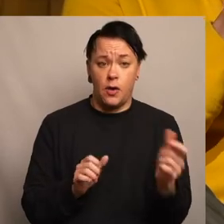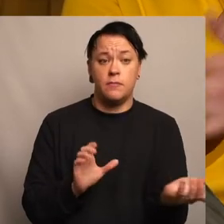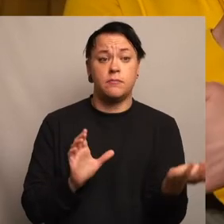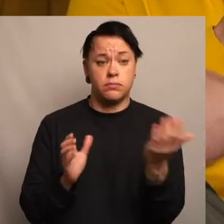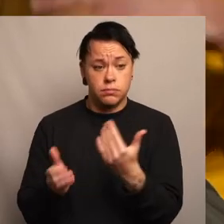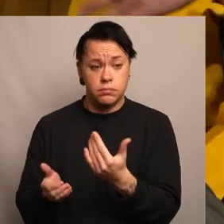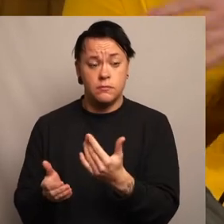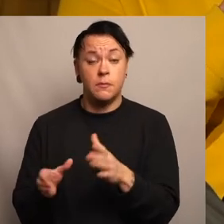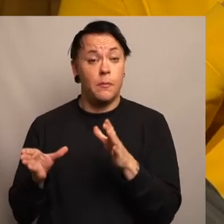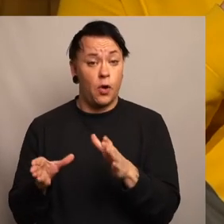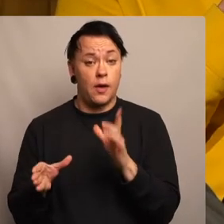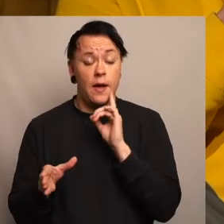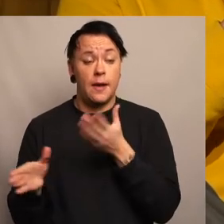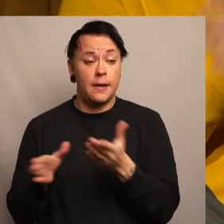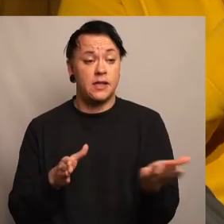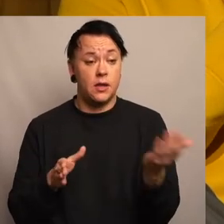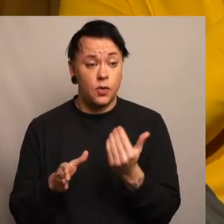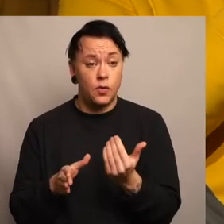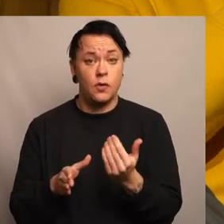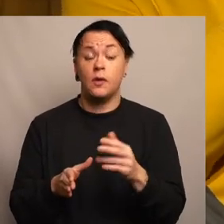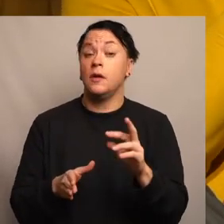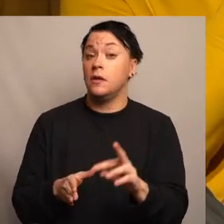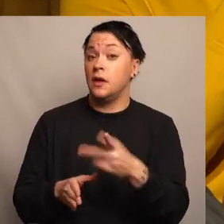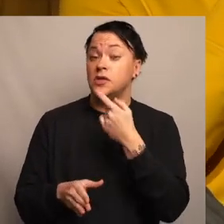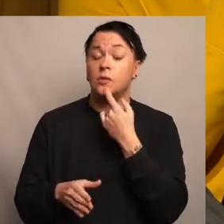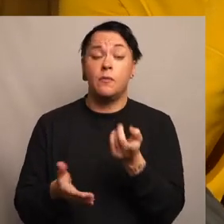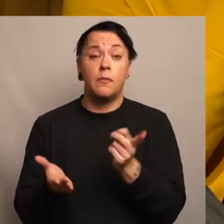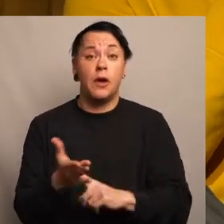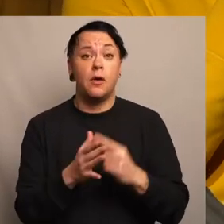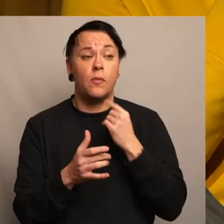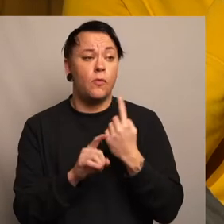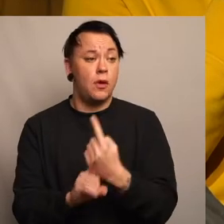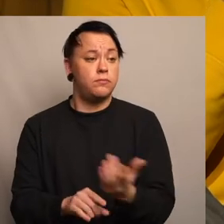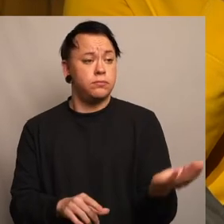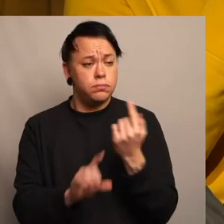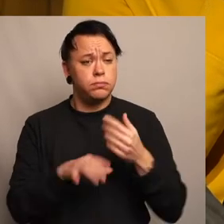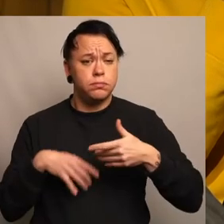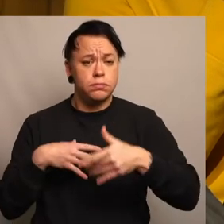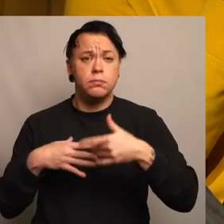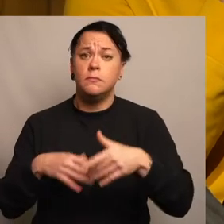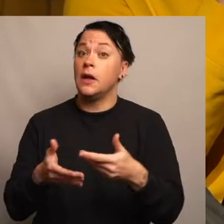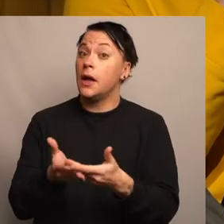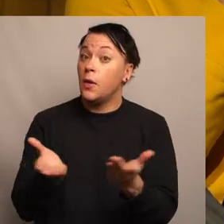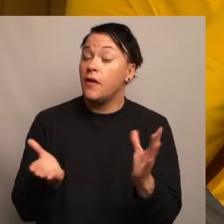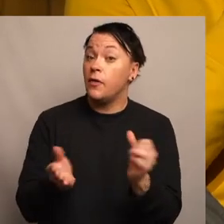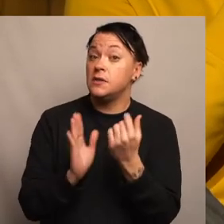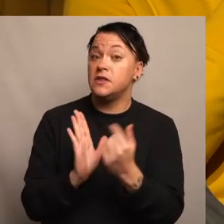just stay and watch the whole parade march, or people prepare their own art thing to hide their face.